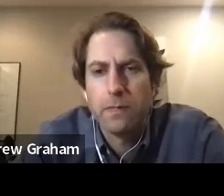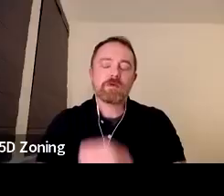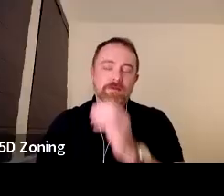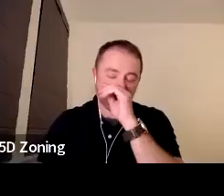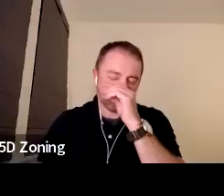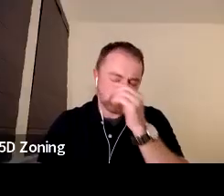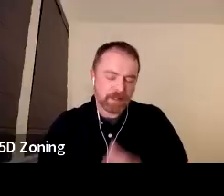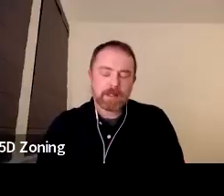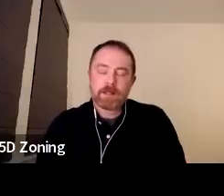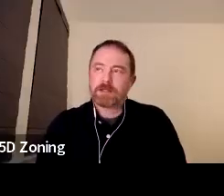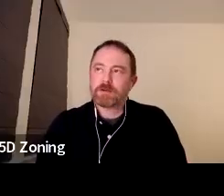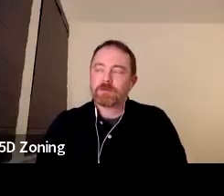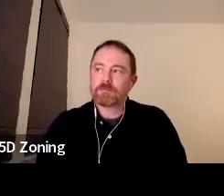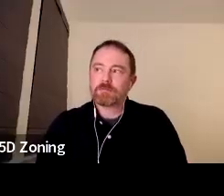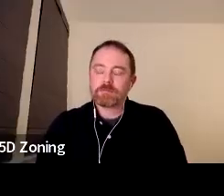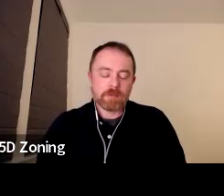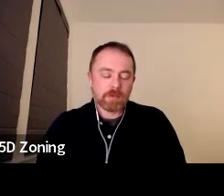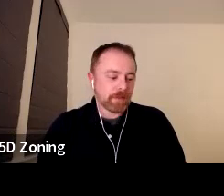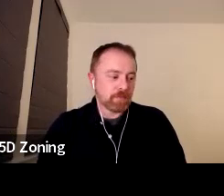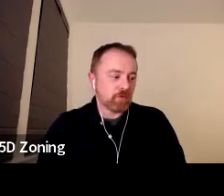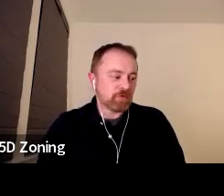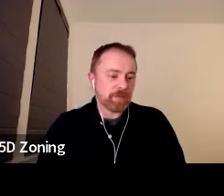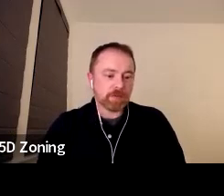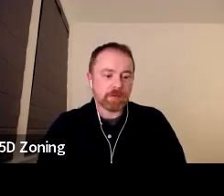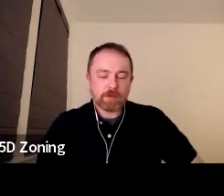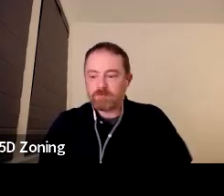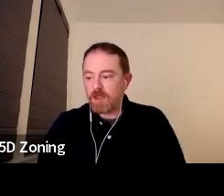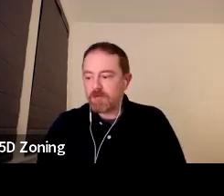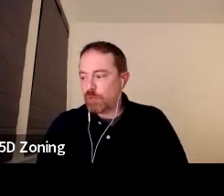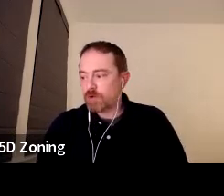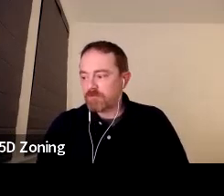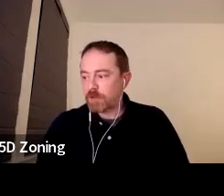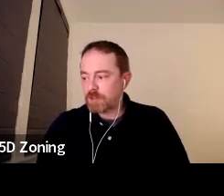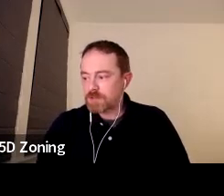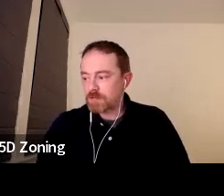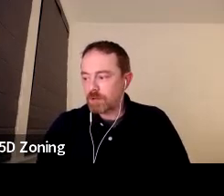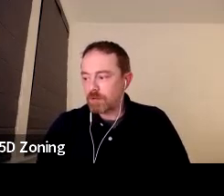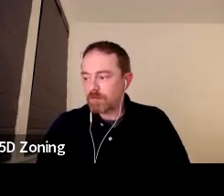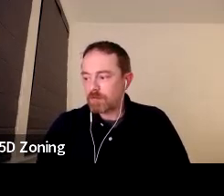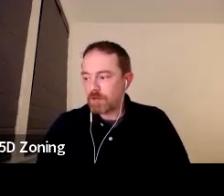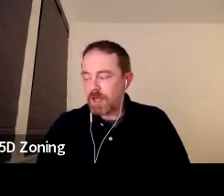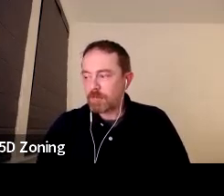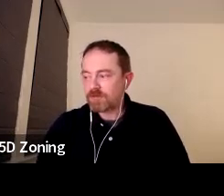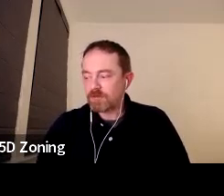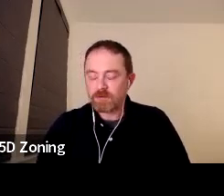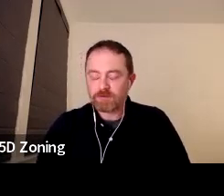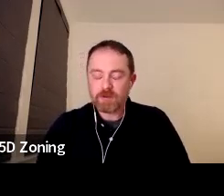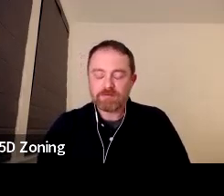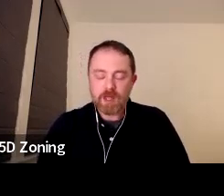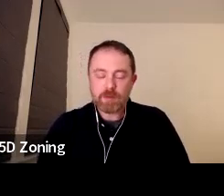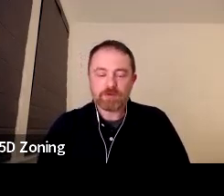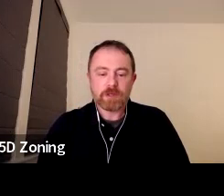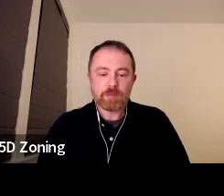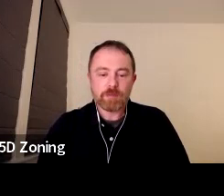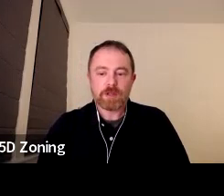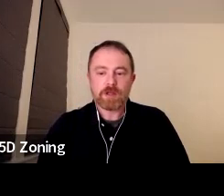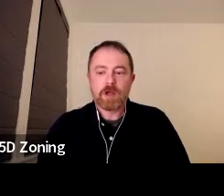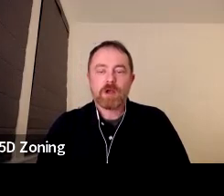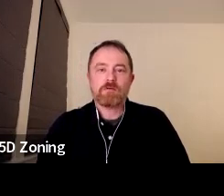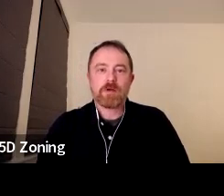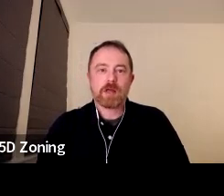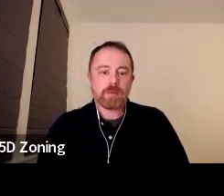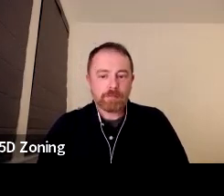Yeah, we've had several, I think most people are in favor of more development, but what happens is there's enough neighbors in the